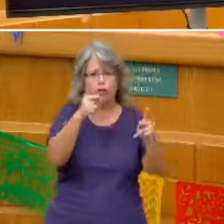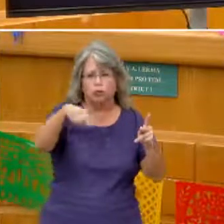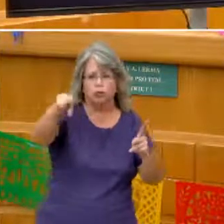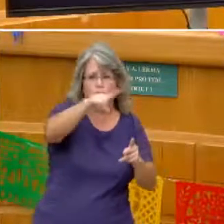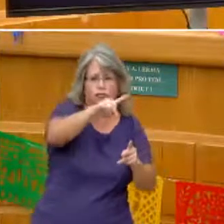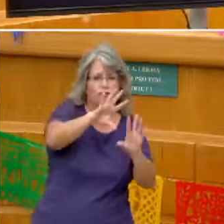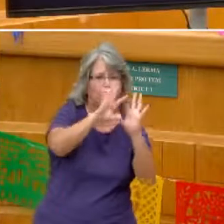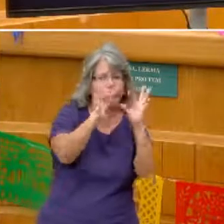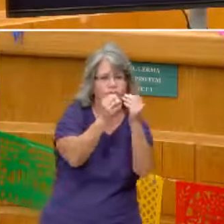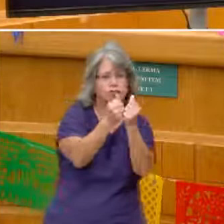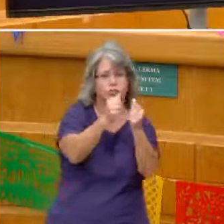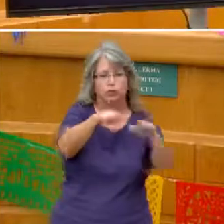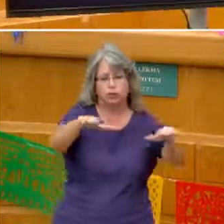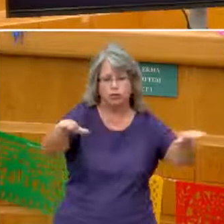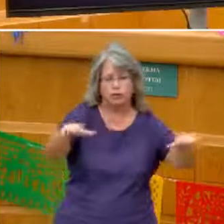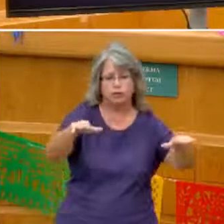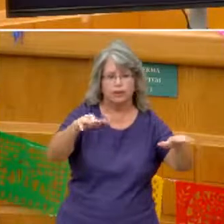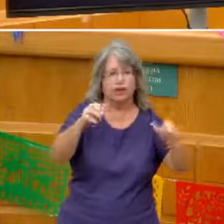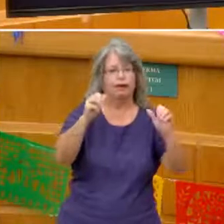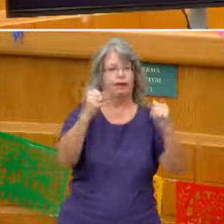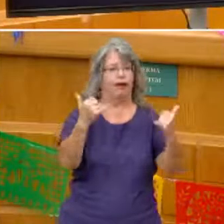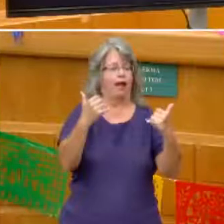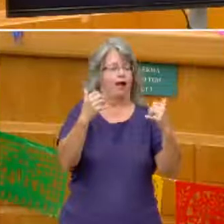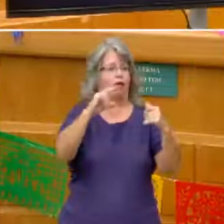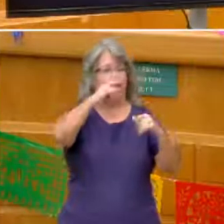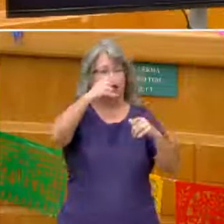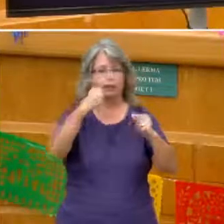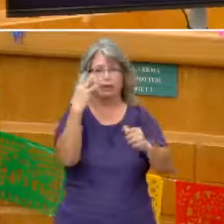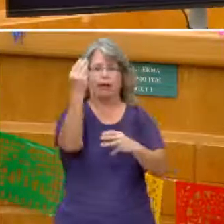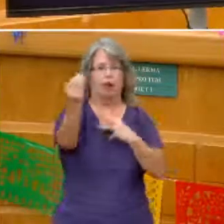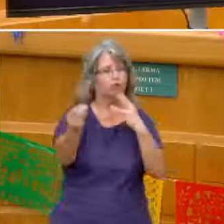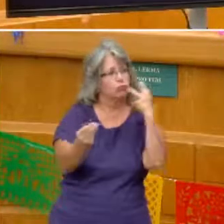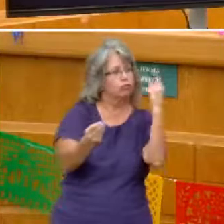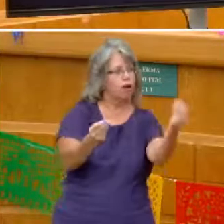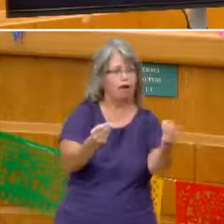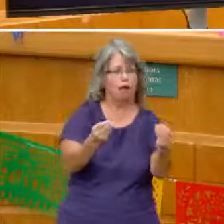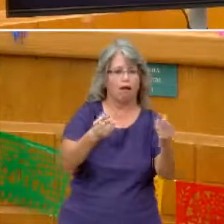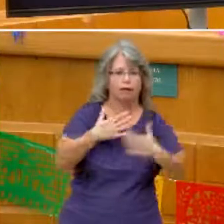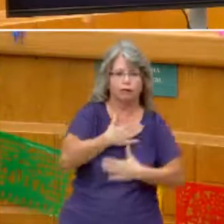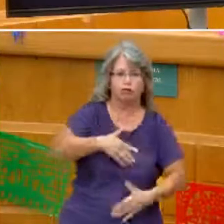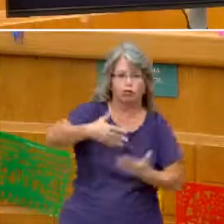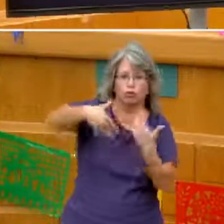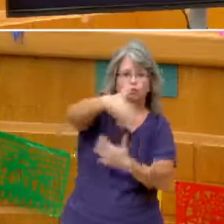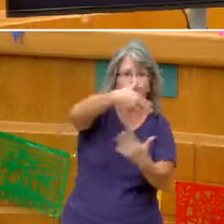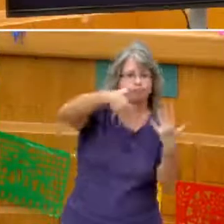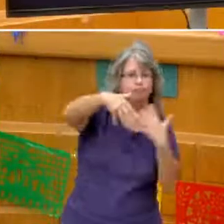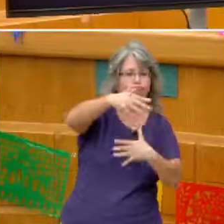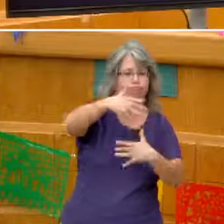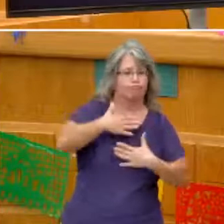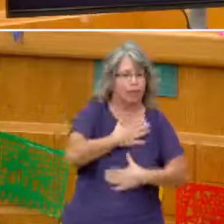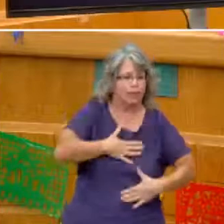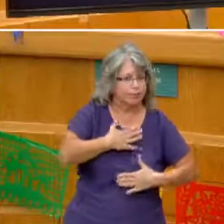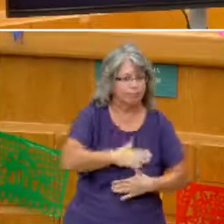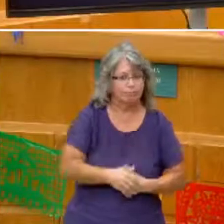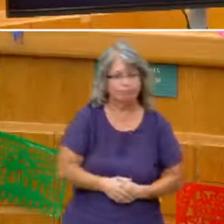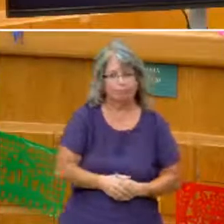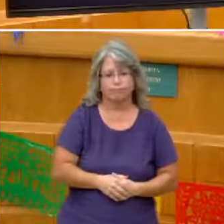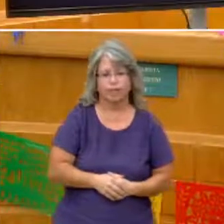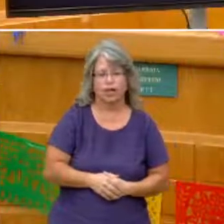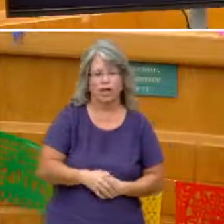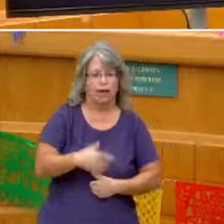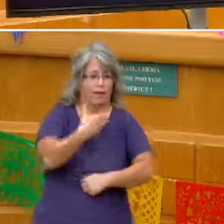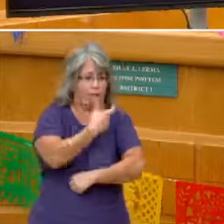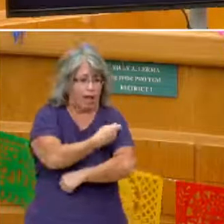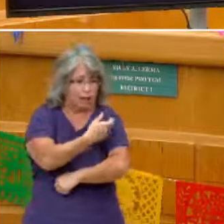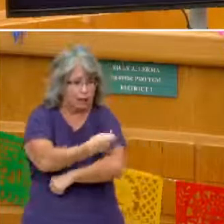children to take your kids outdoors, enjoy some fresh air and some fun activities. The vaccination rates are slowly, but they're steadily